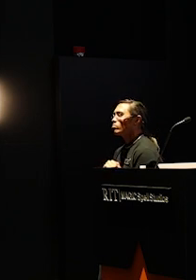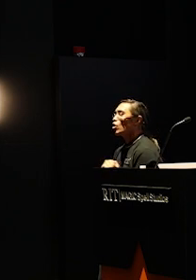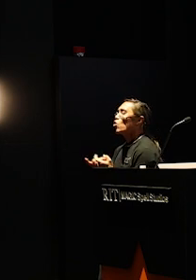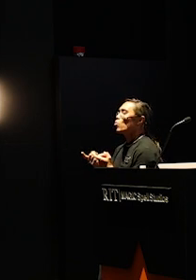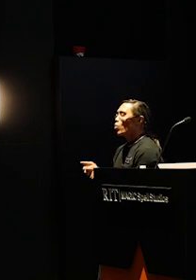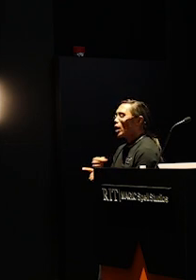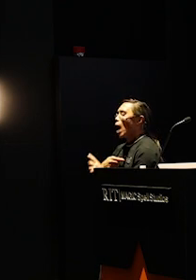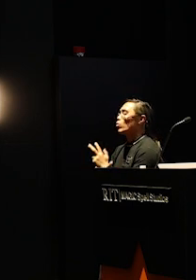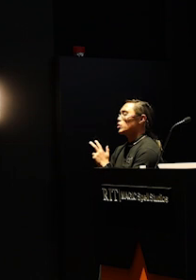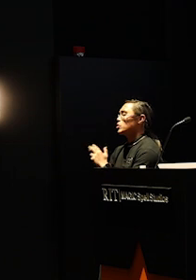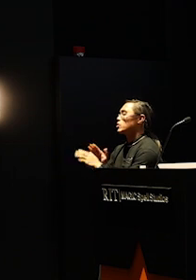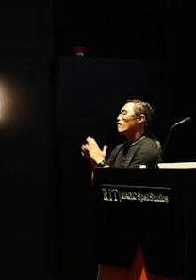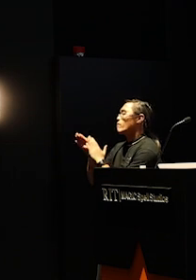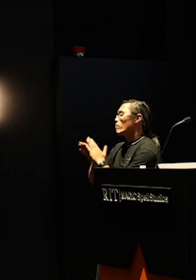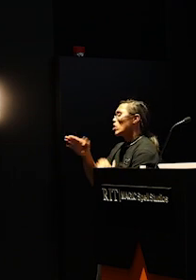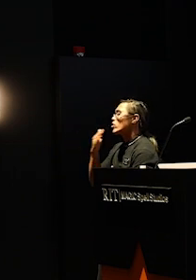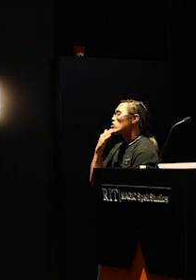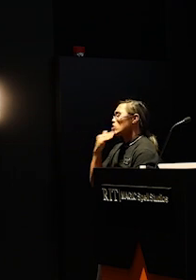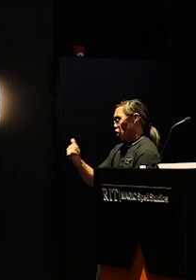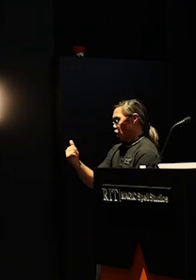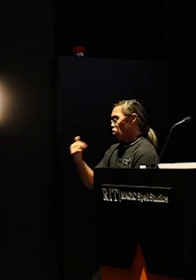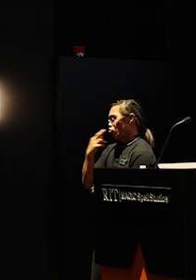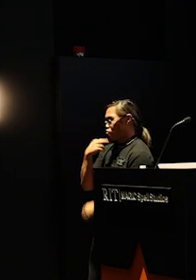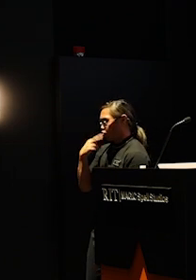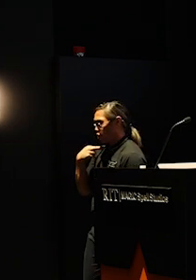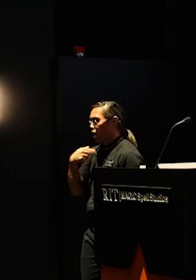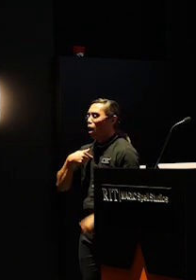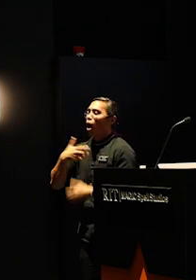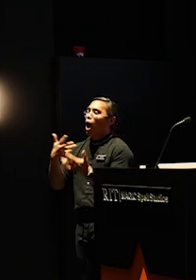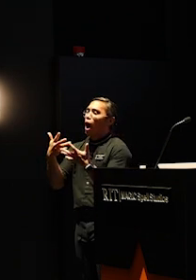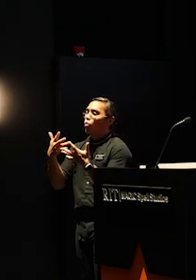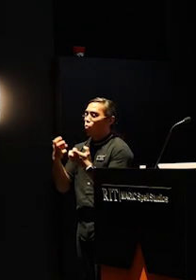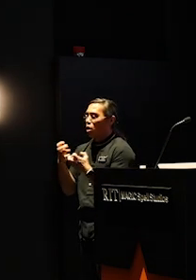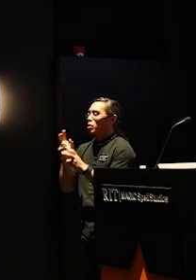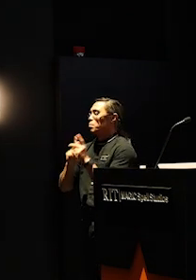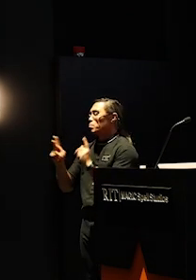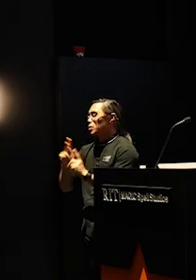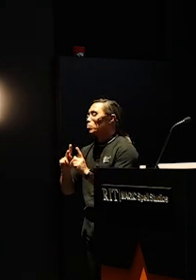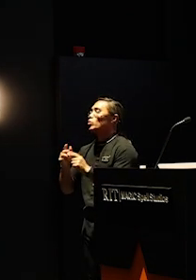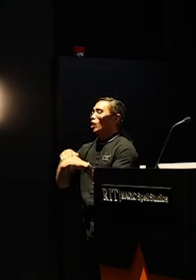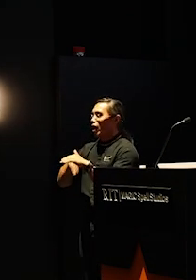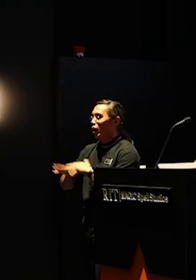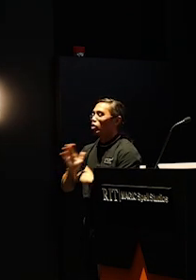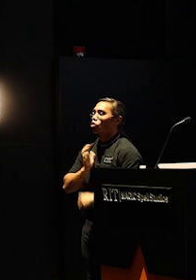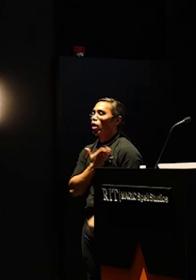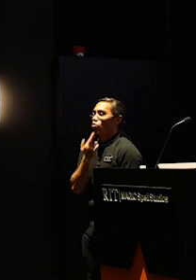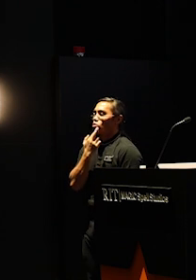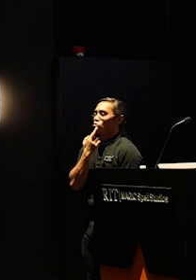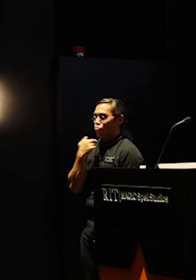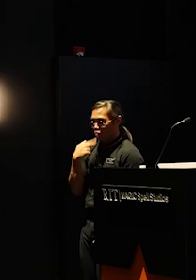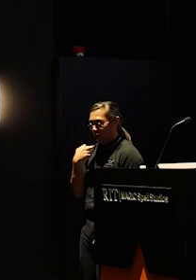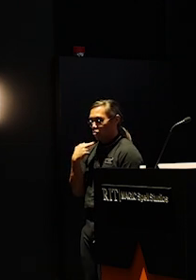come inside and forget they're in Rochester, and that's almost trite. Like, okay, of course, but no, I really mean it. I want